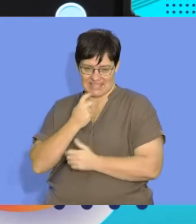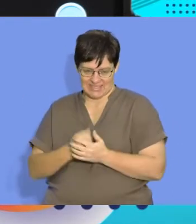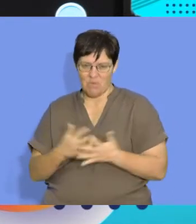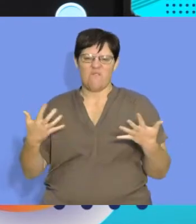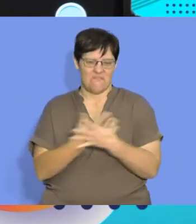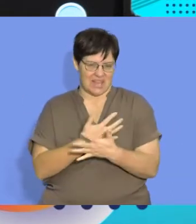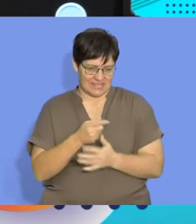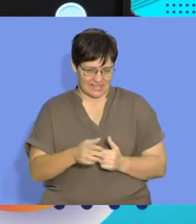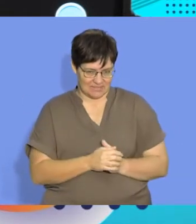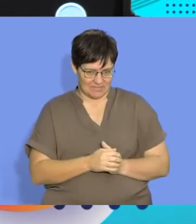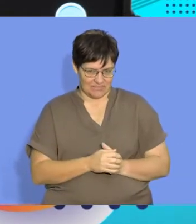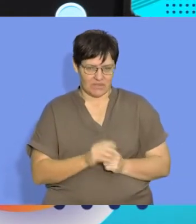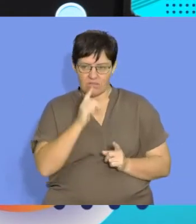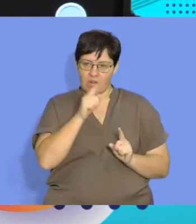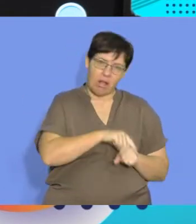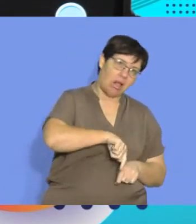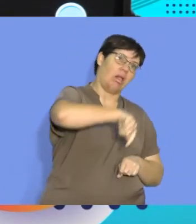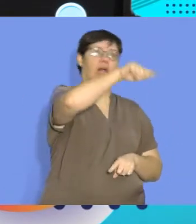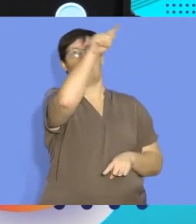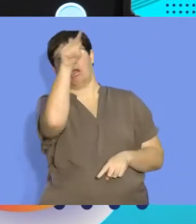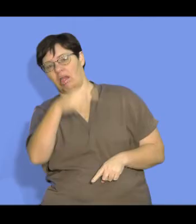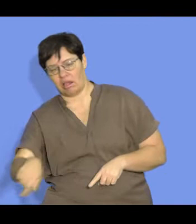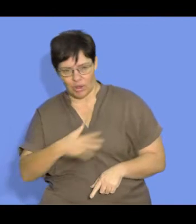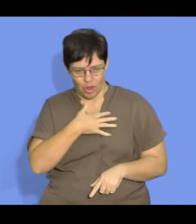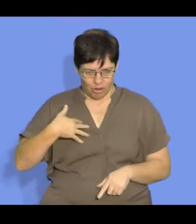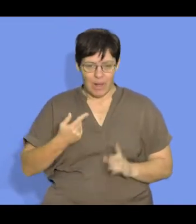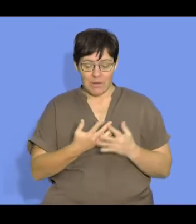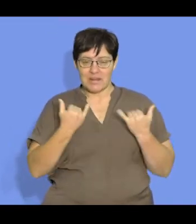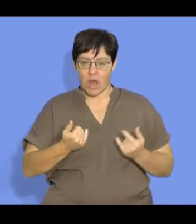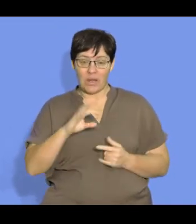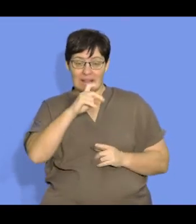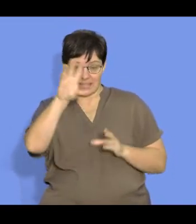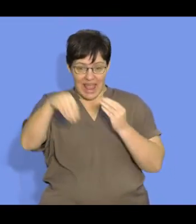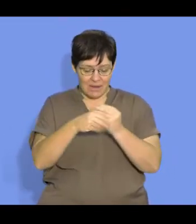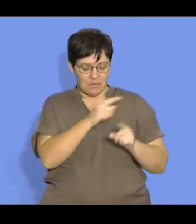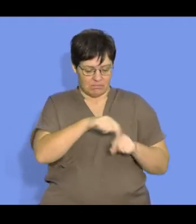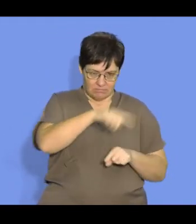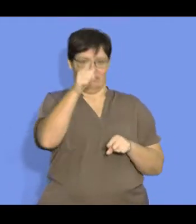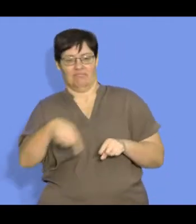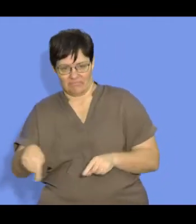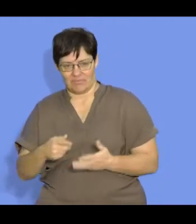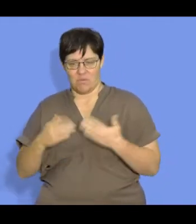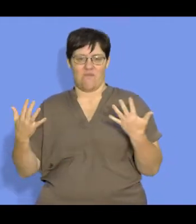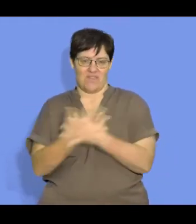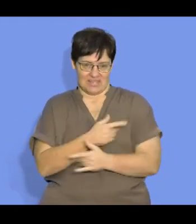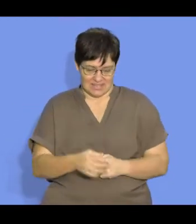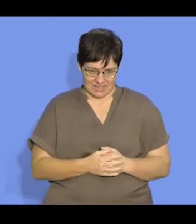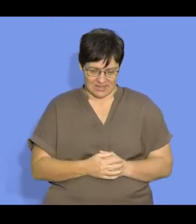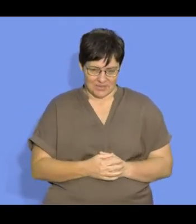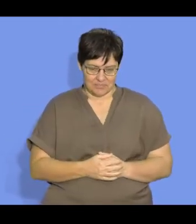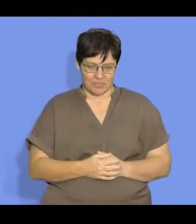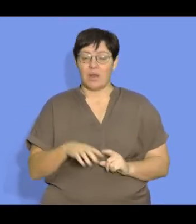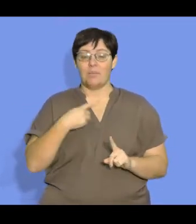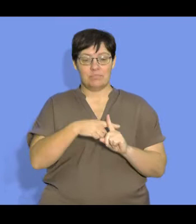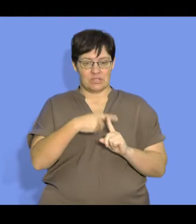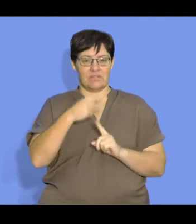for the products to form. It's actually a faster path if you think if you do that, you can see that it all